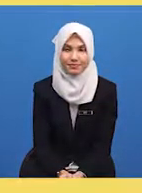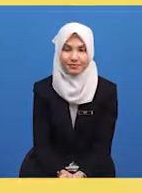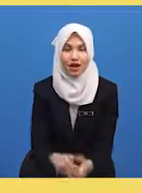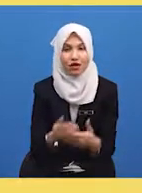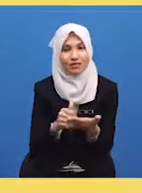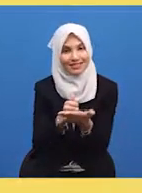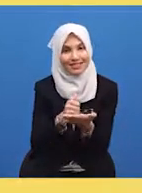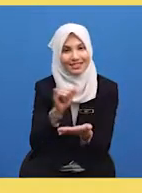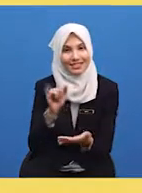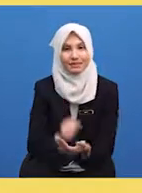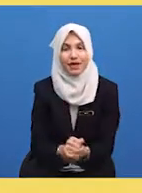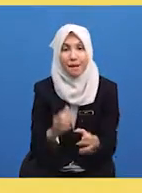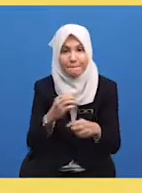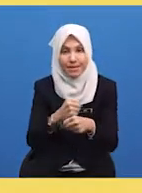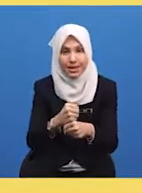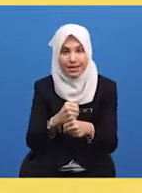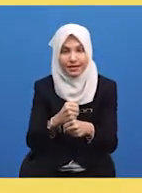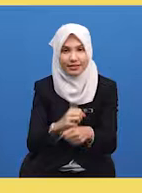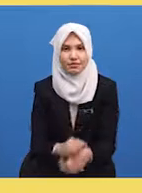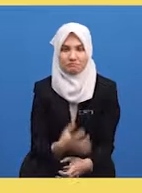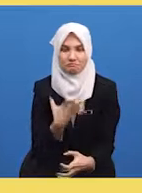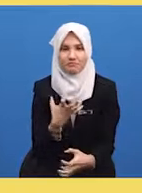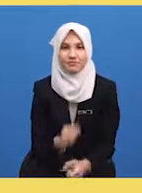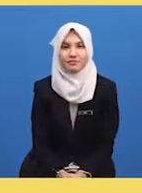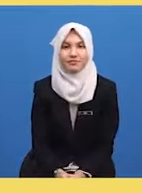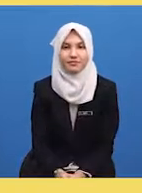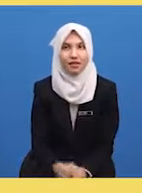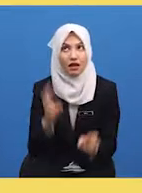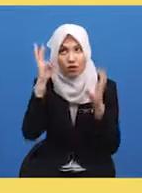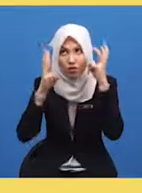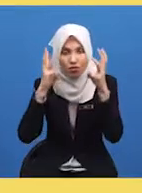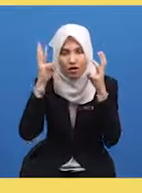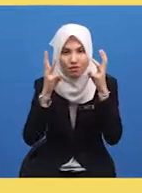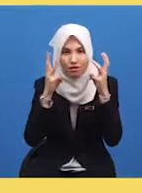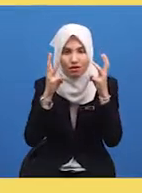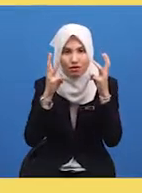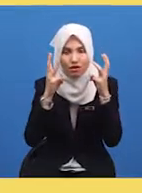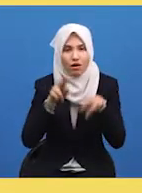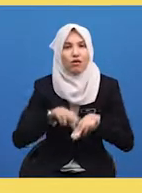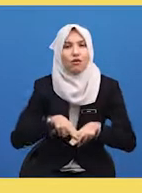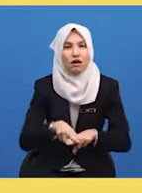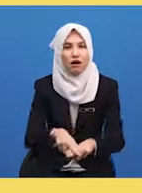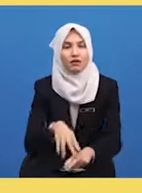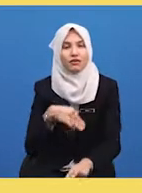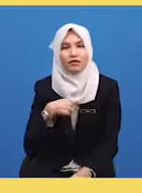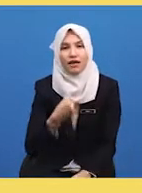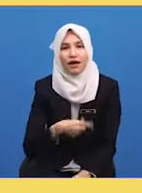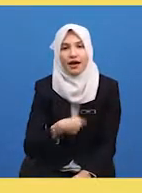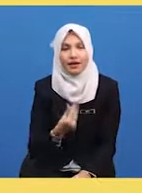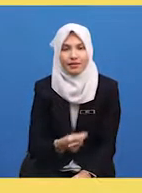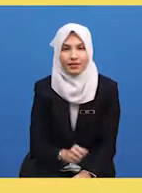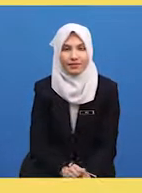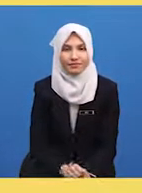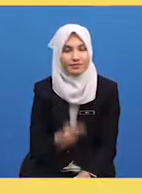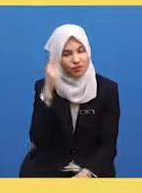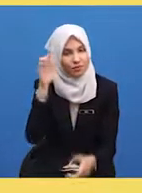Upsetting means making you feel angry, worried, or unhappy. To trust